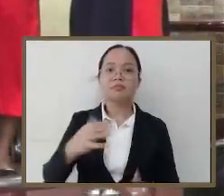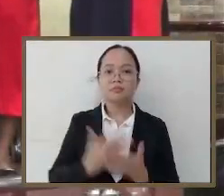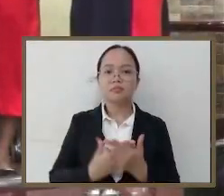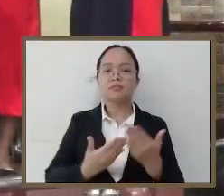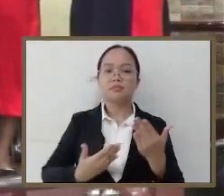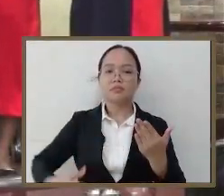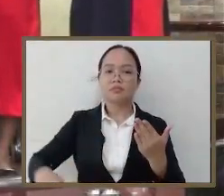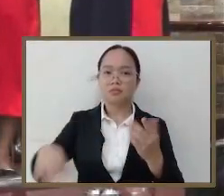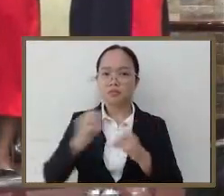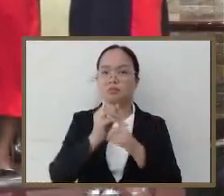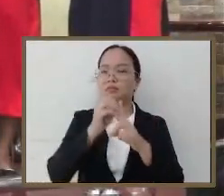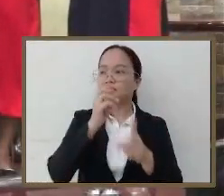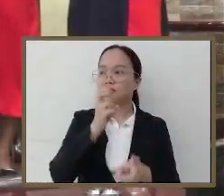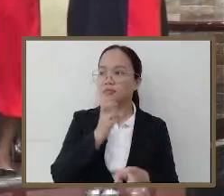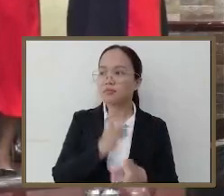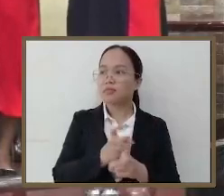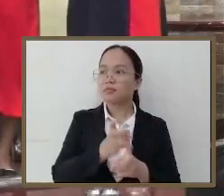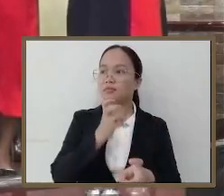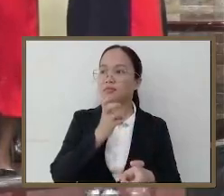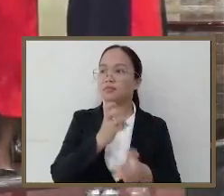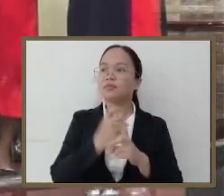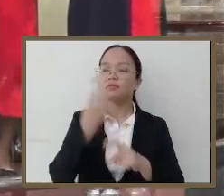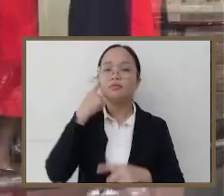too hard for